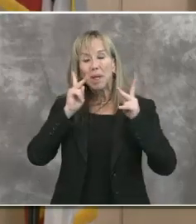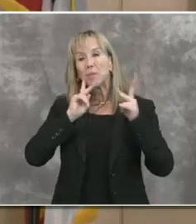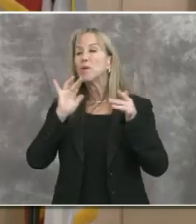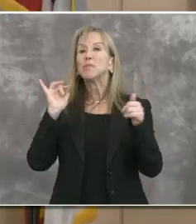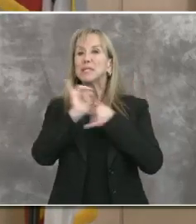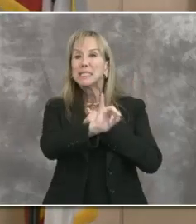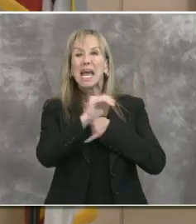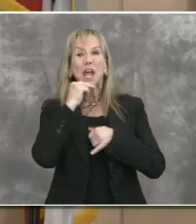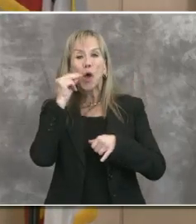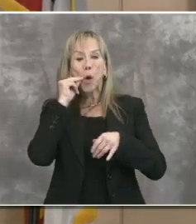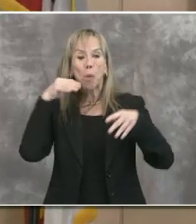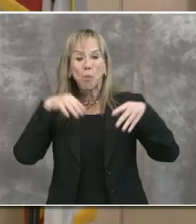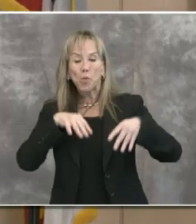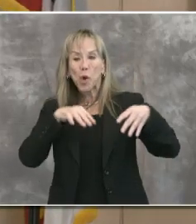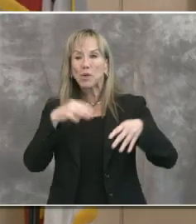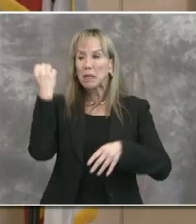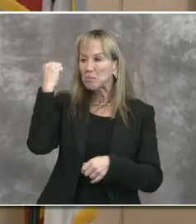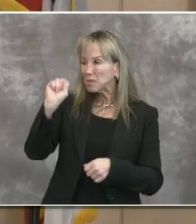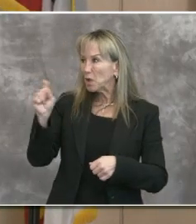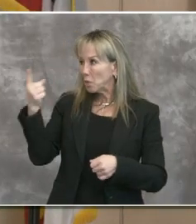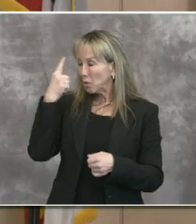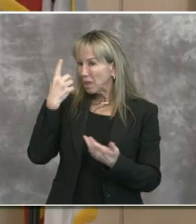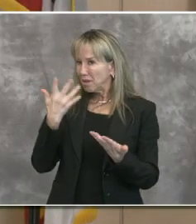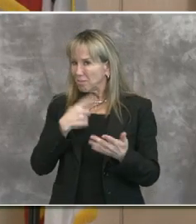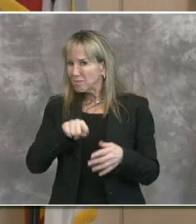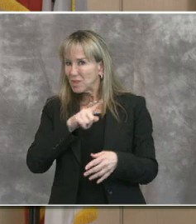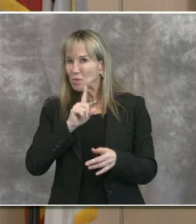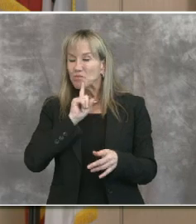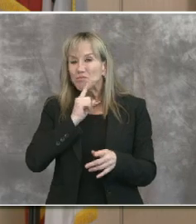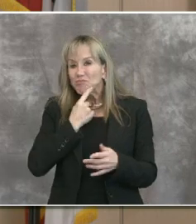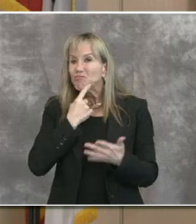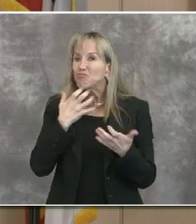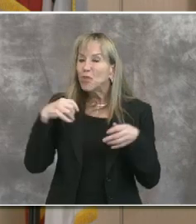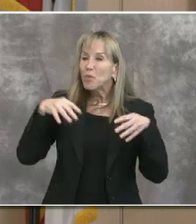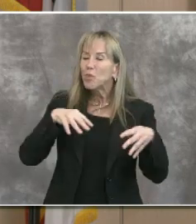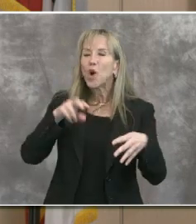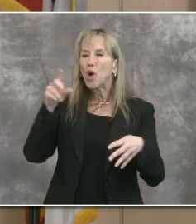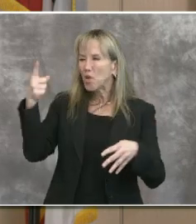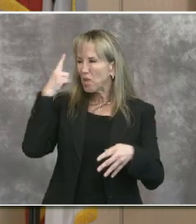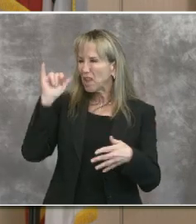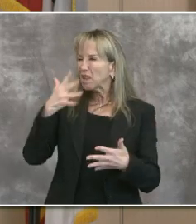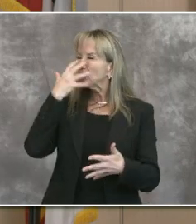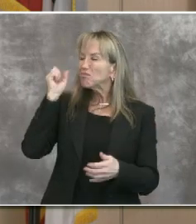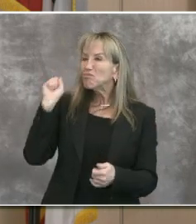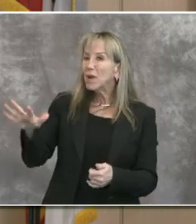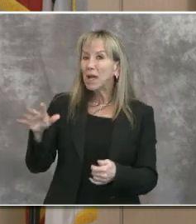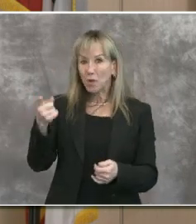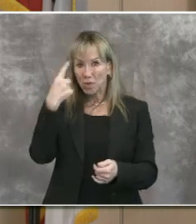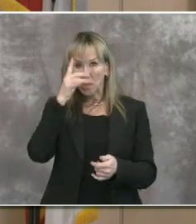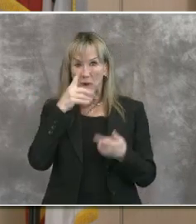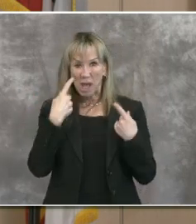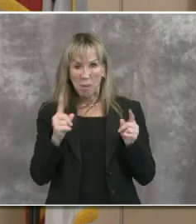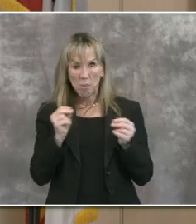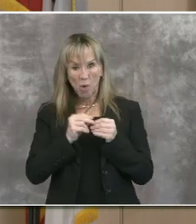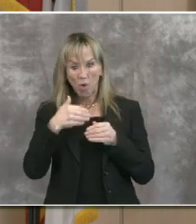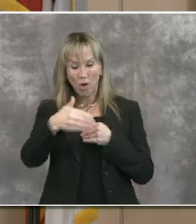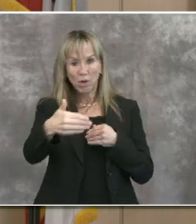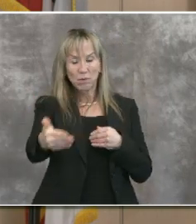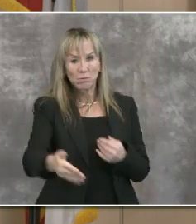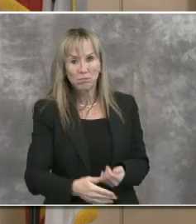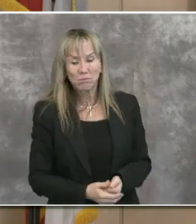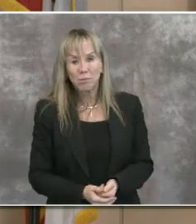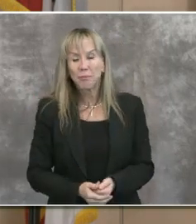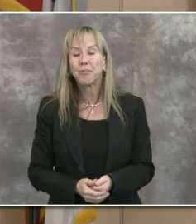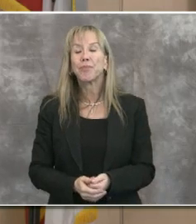are malicious? And what would he say to protesters who will likely assemble again in the weeks to come? Well, Danny, I think what we're going through is a